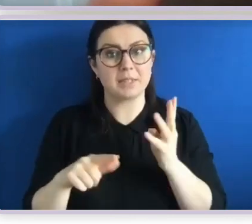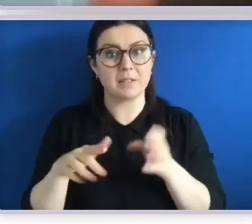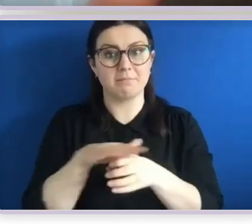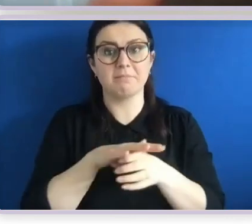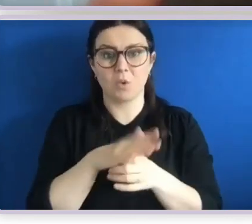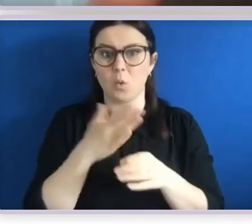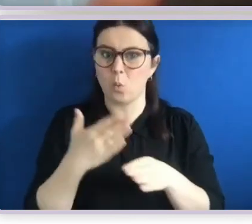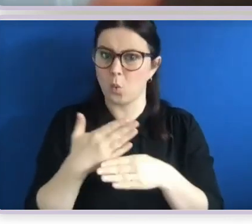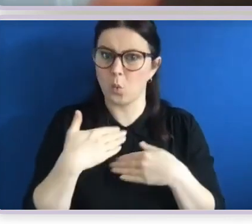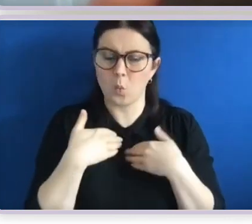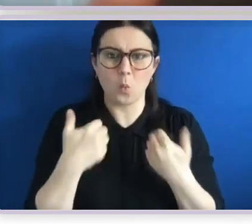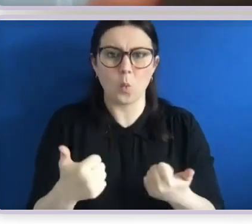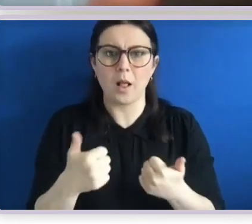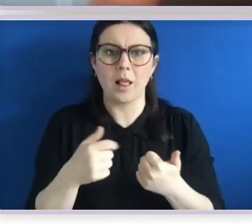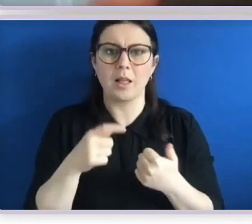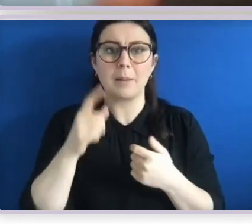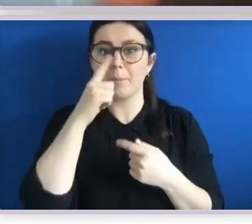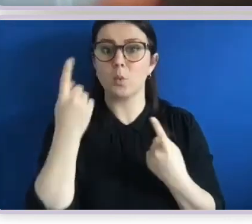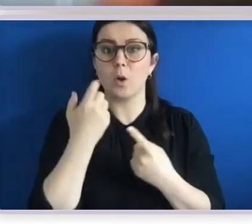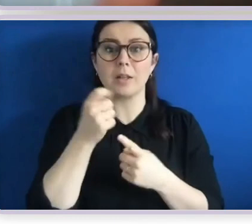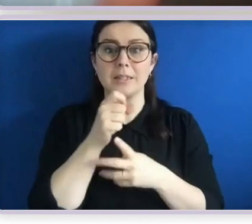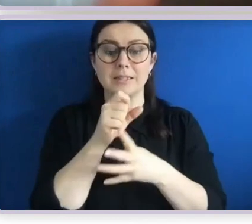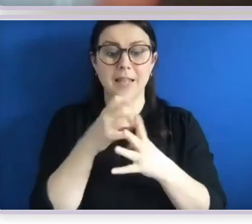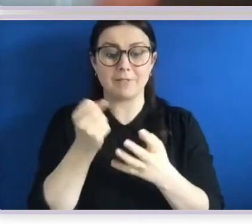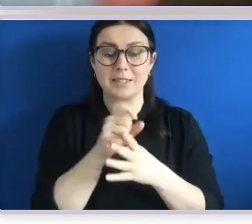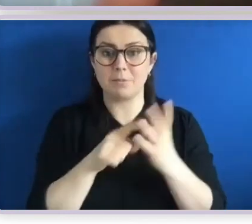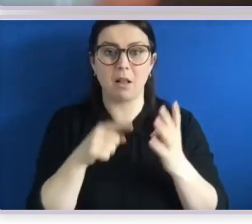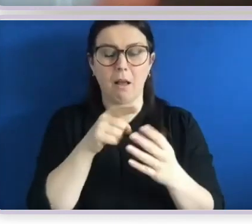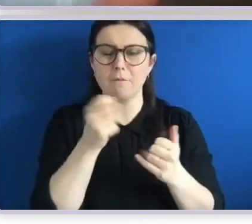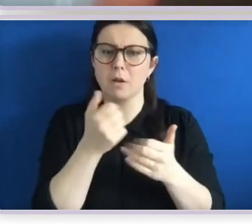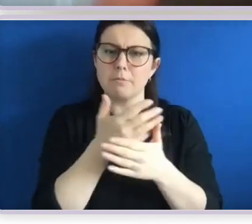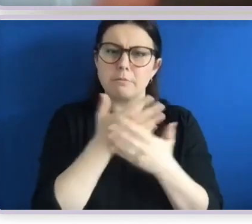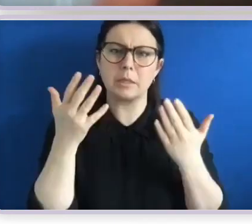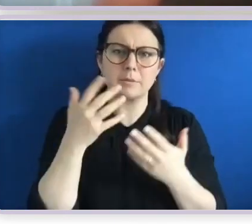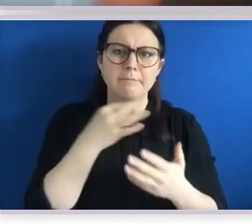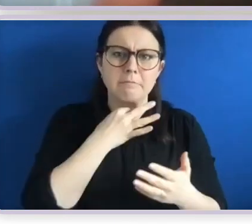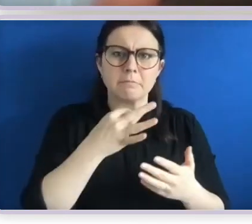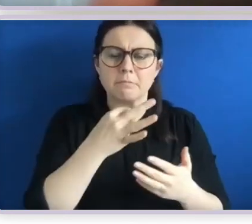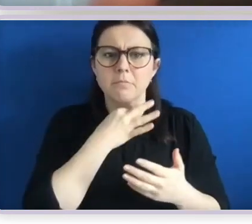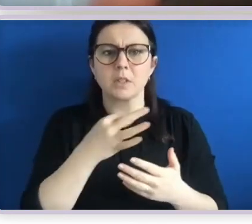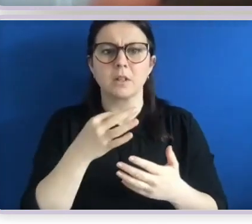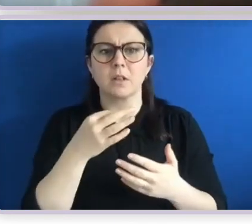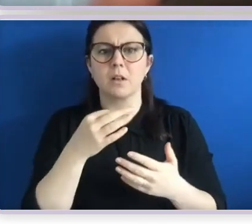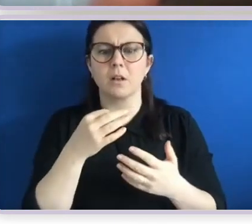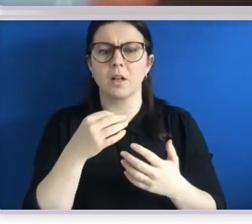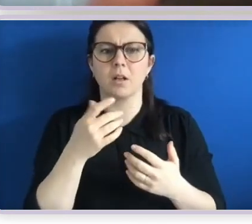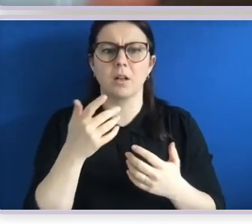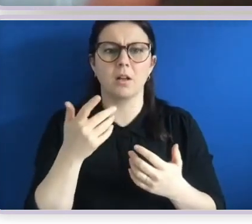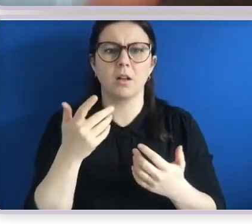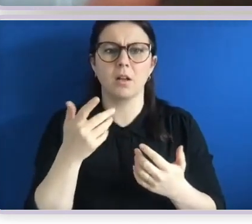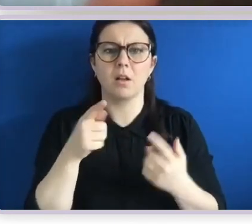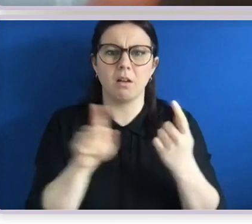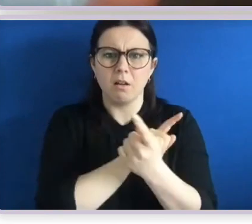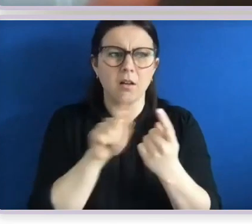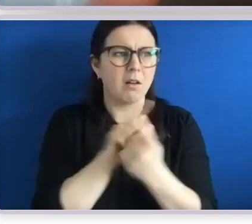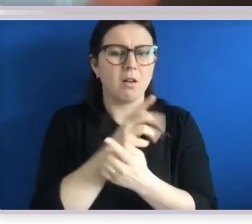were faced an incredible challenge in all the different settings that